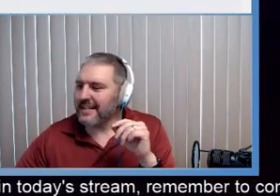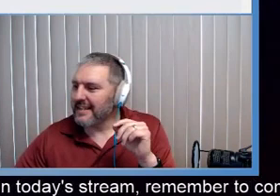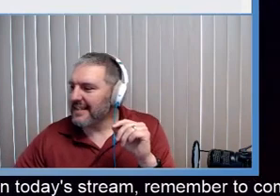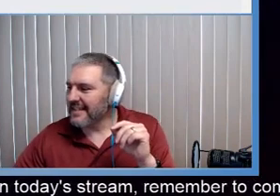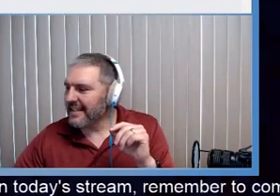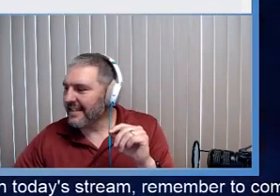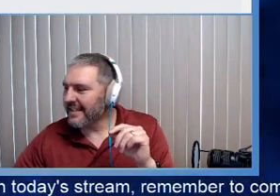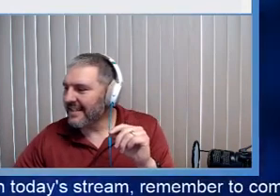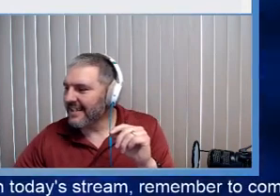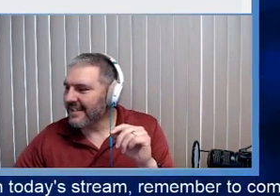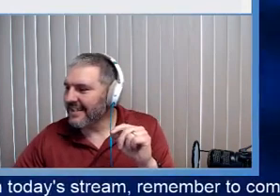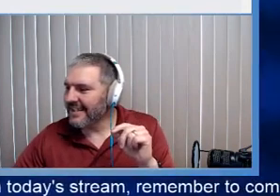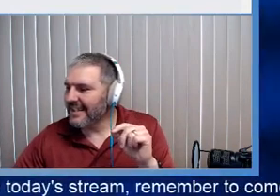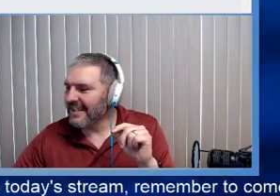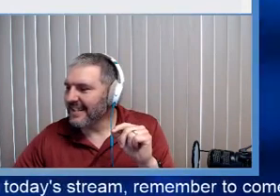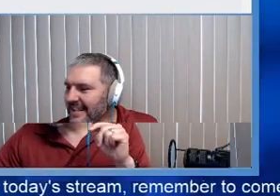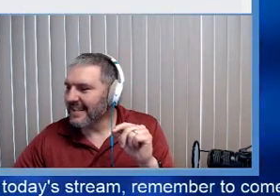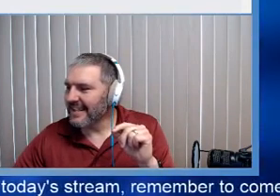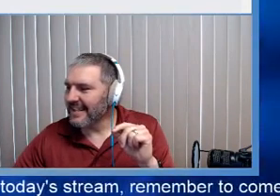Right?